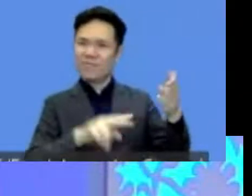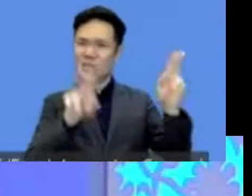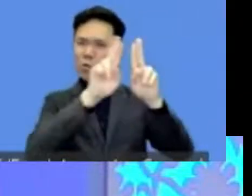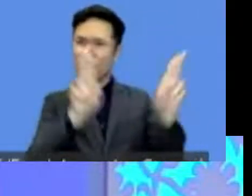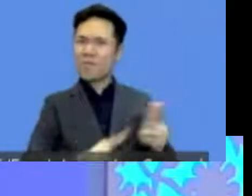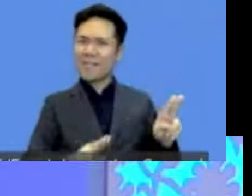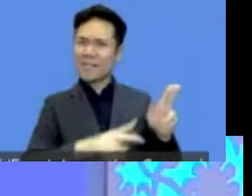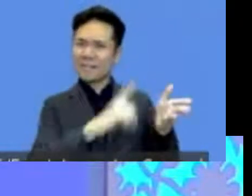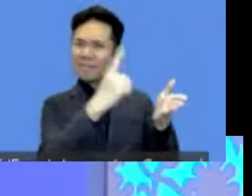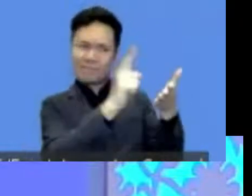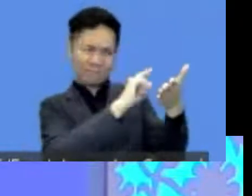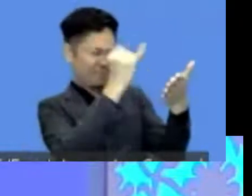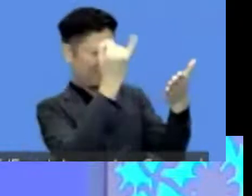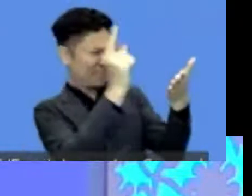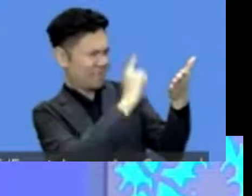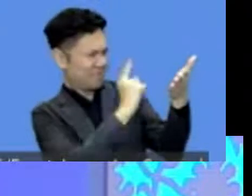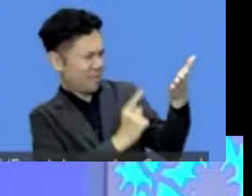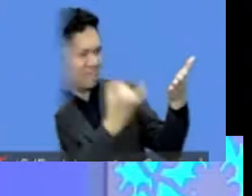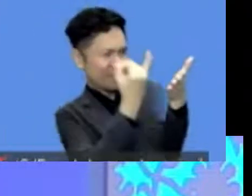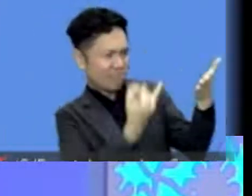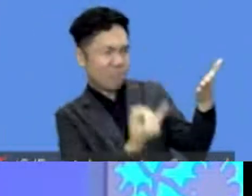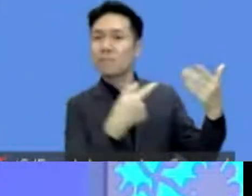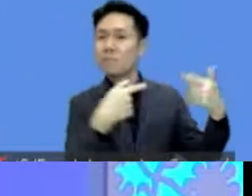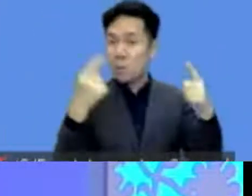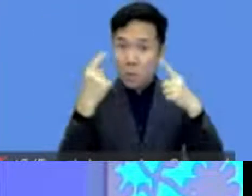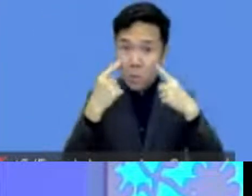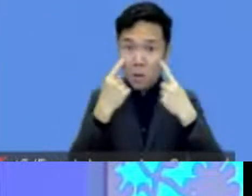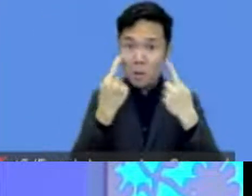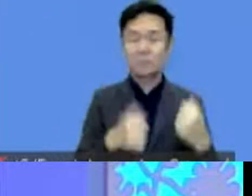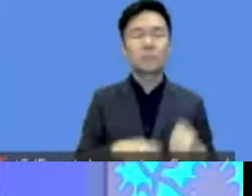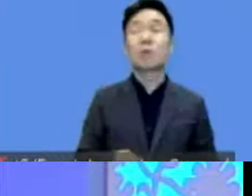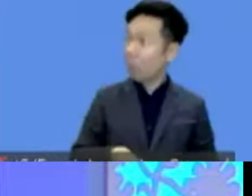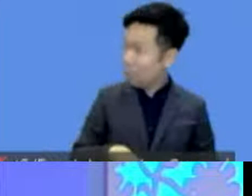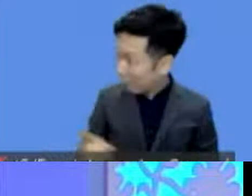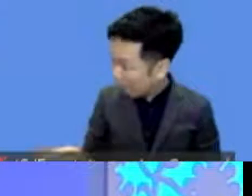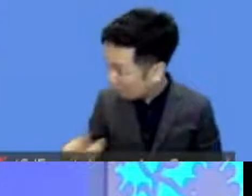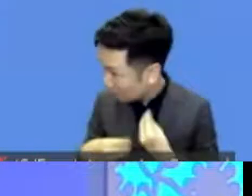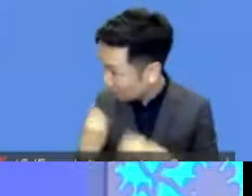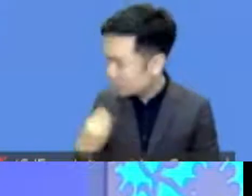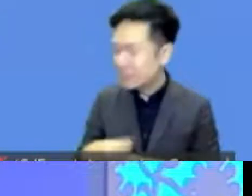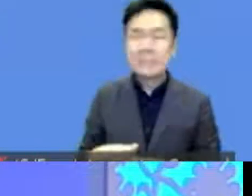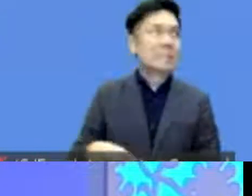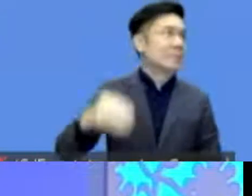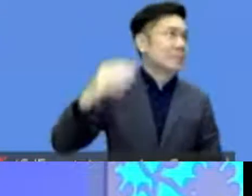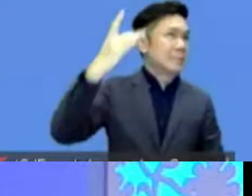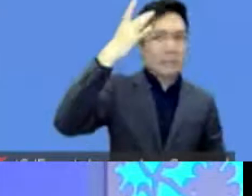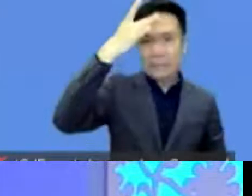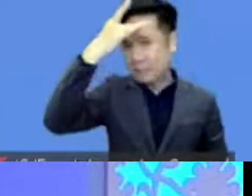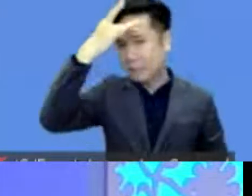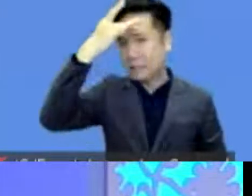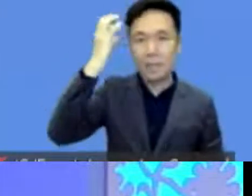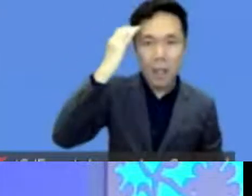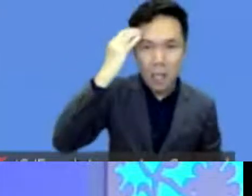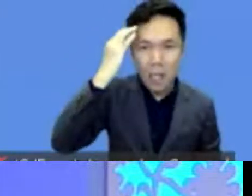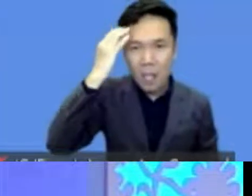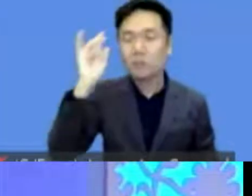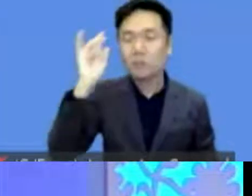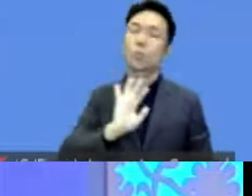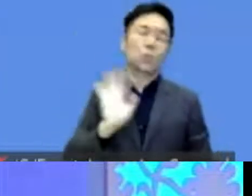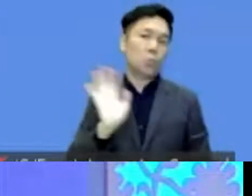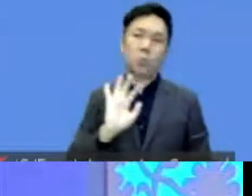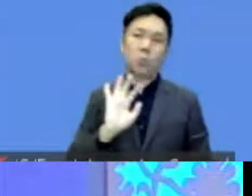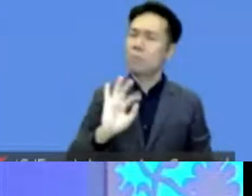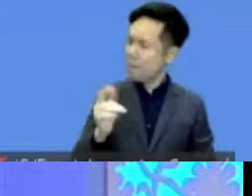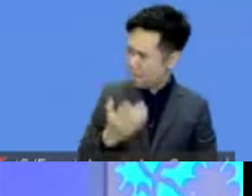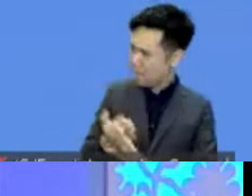have a problem. We don't solve problems when the problem is there. We have to, rethink about it and address it before the